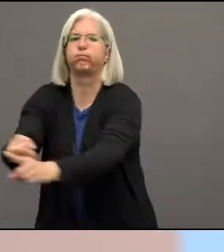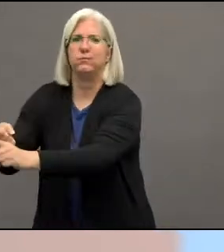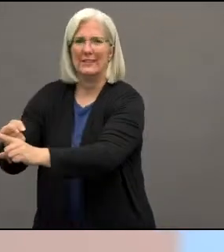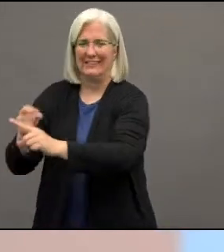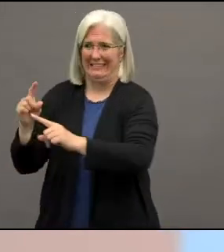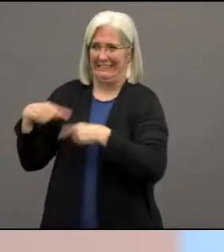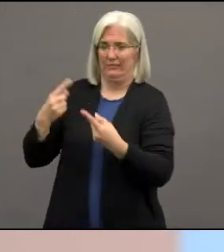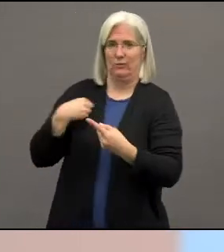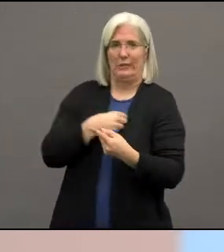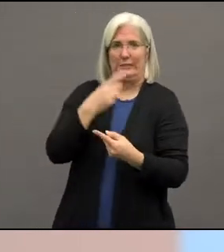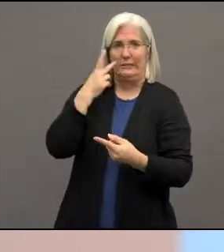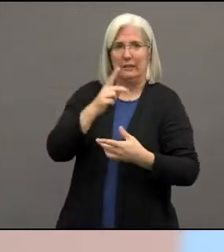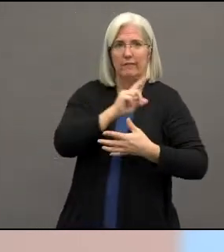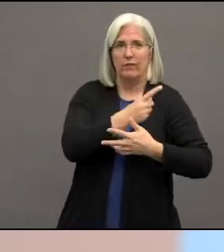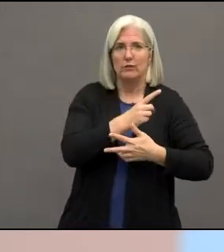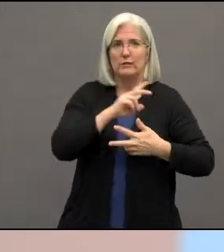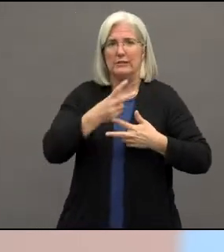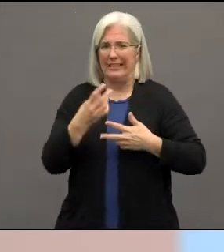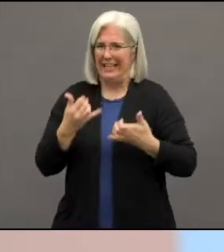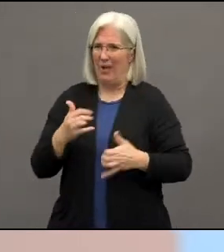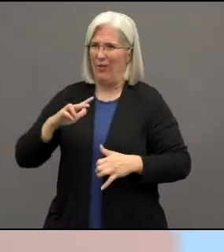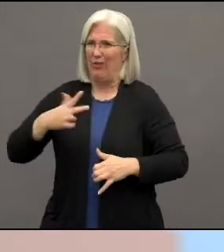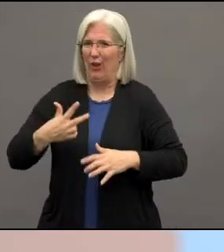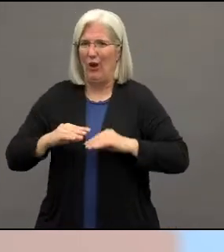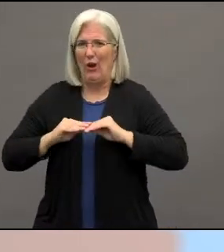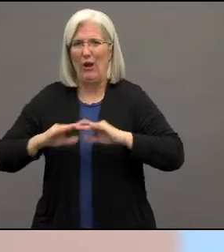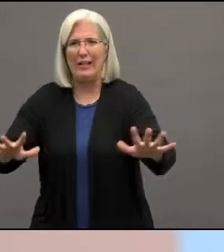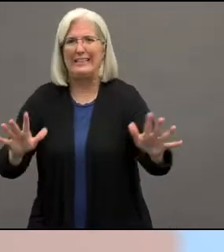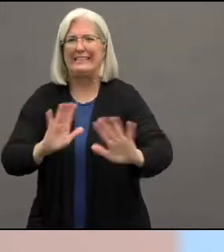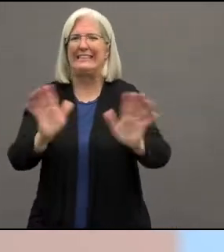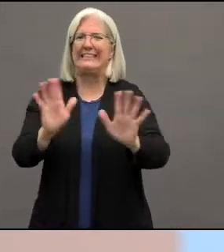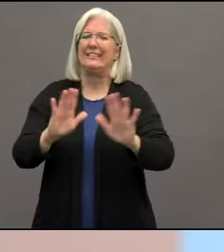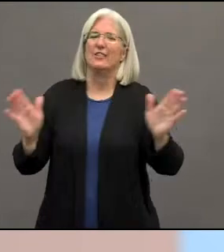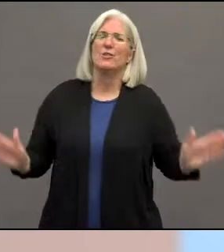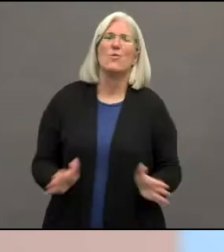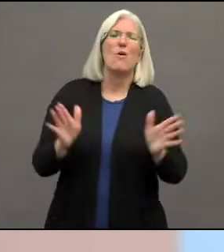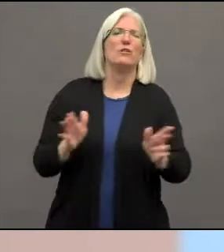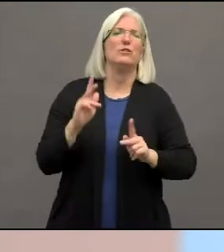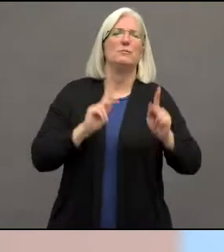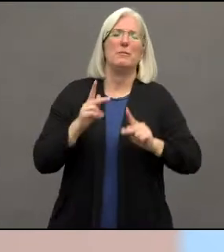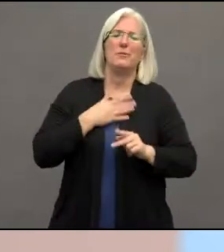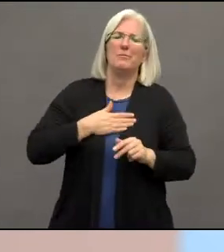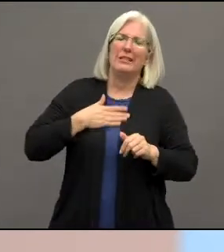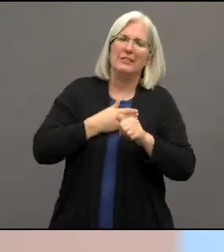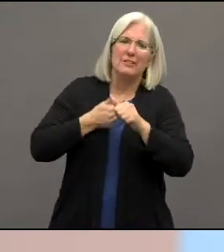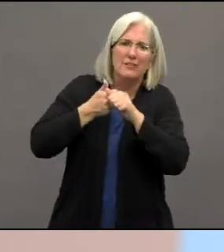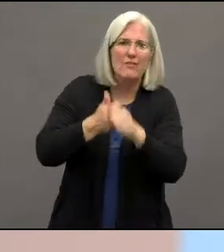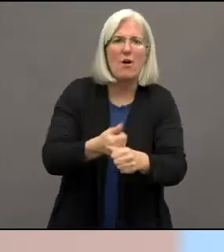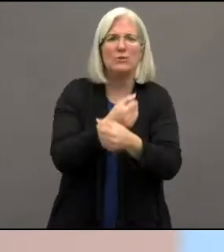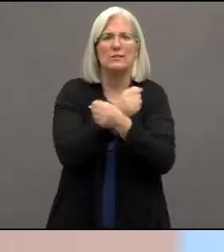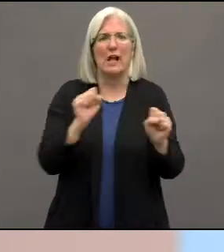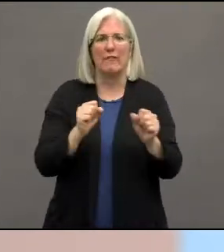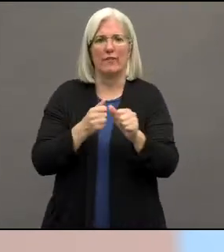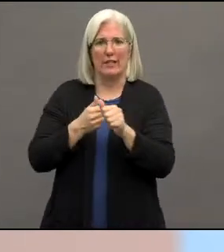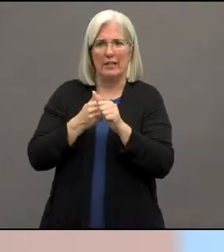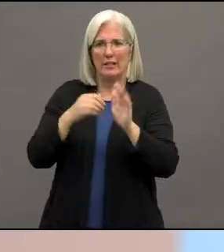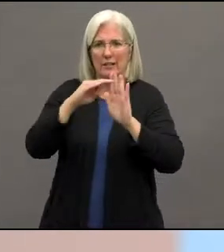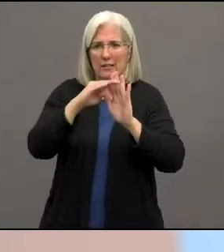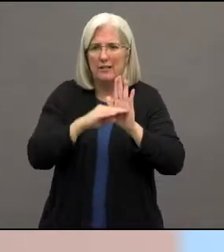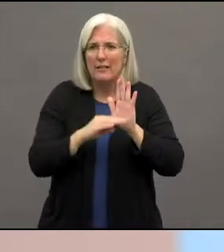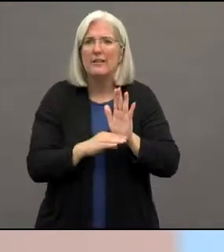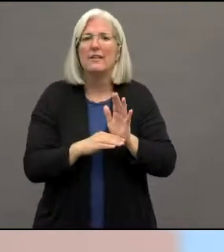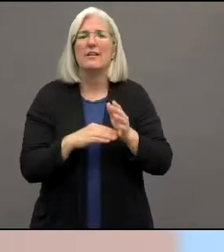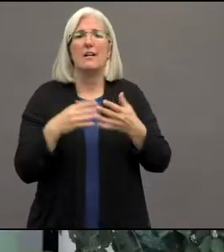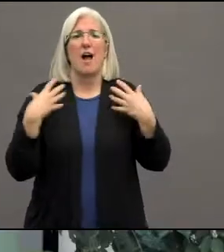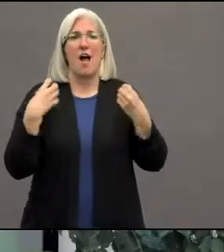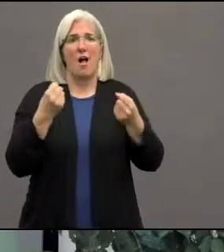everybody who's watching to please, please, please follow the measures that the public health and other officials are putting